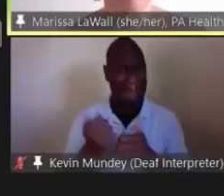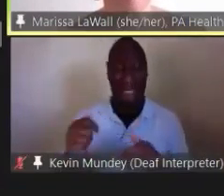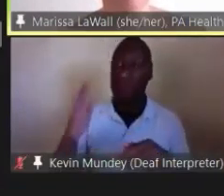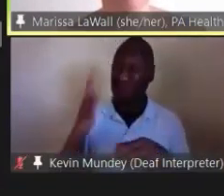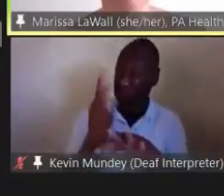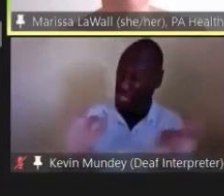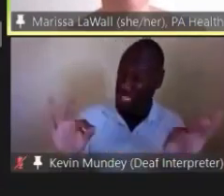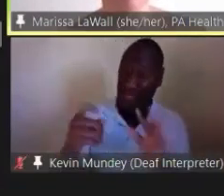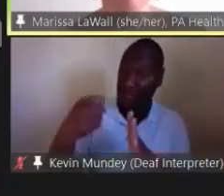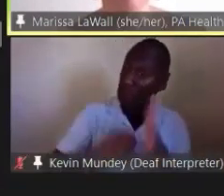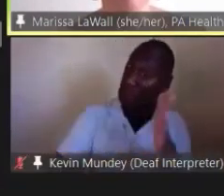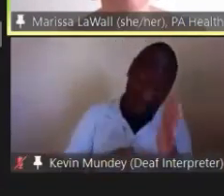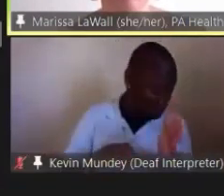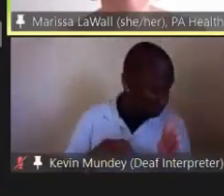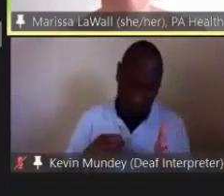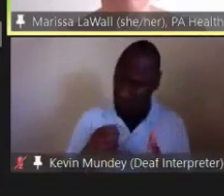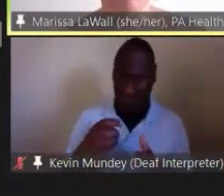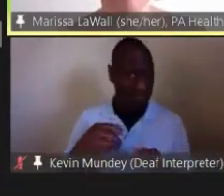at